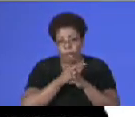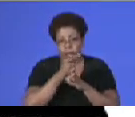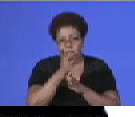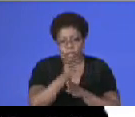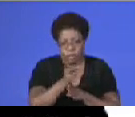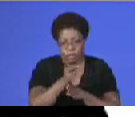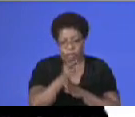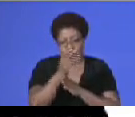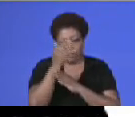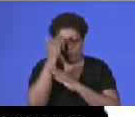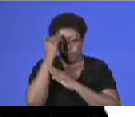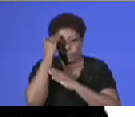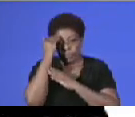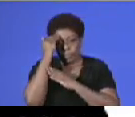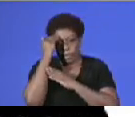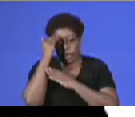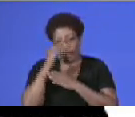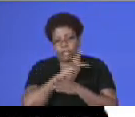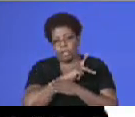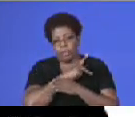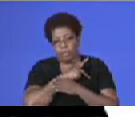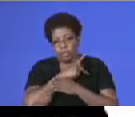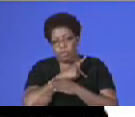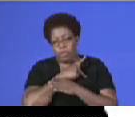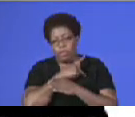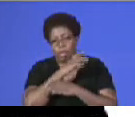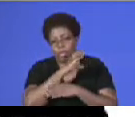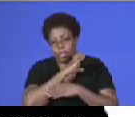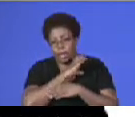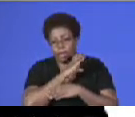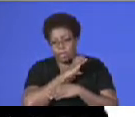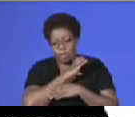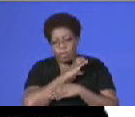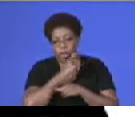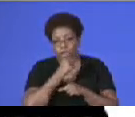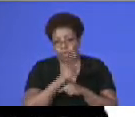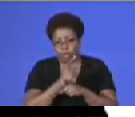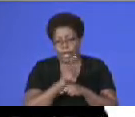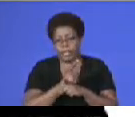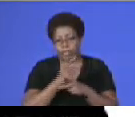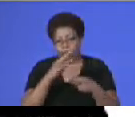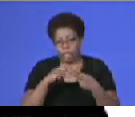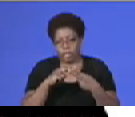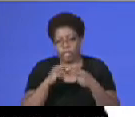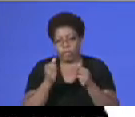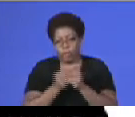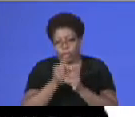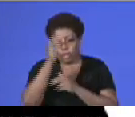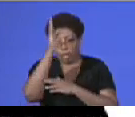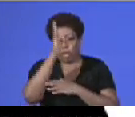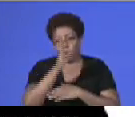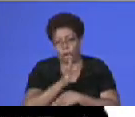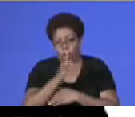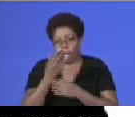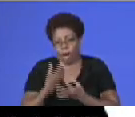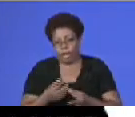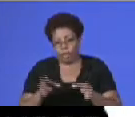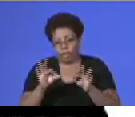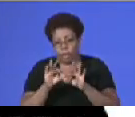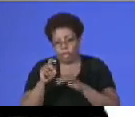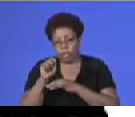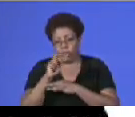competence, personal character, and a right relationship with God are vital tools